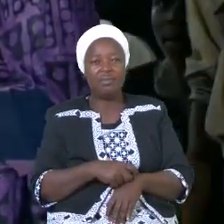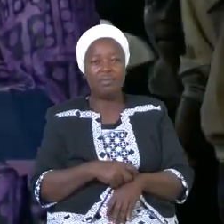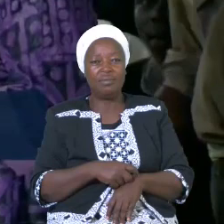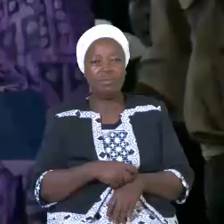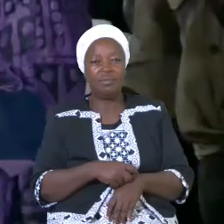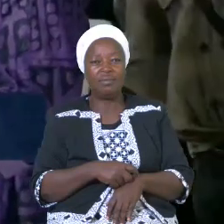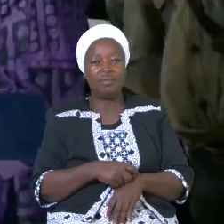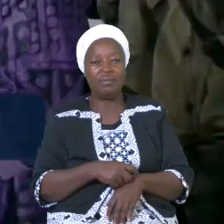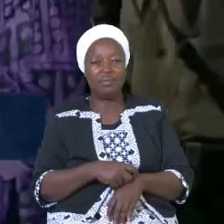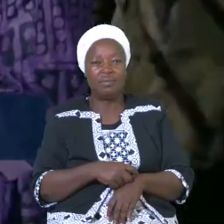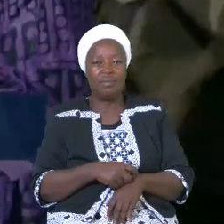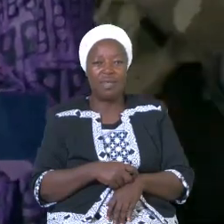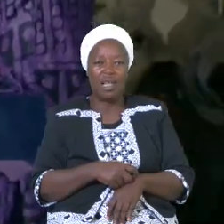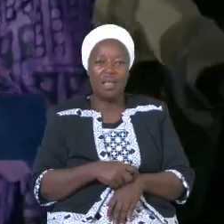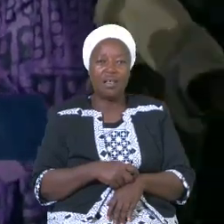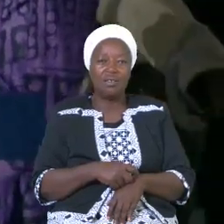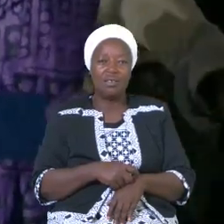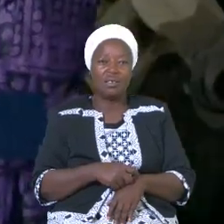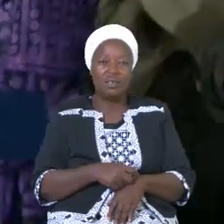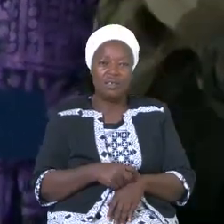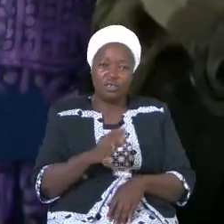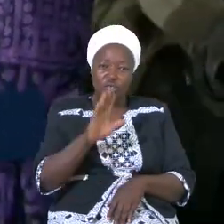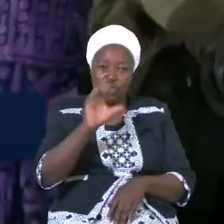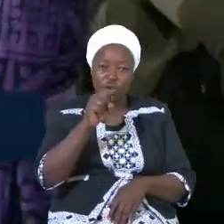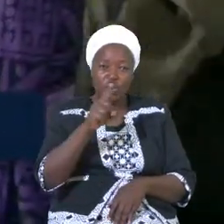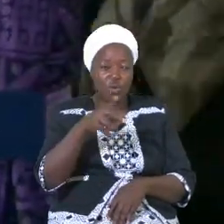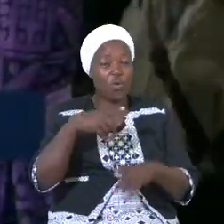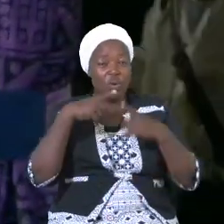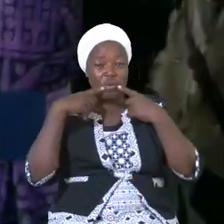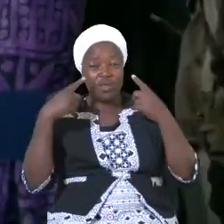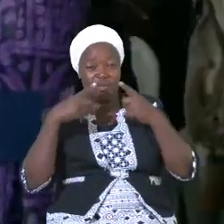yours your smile lasts